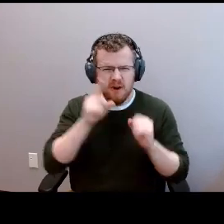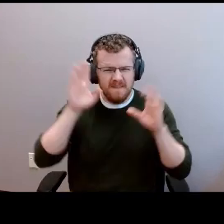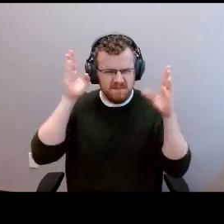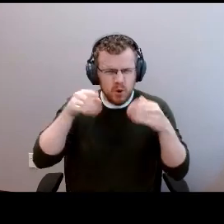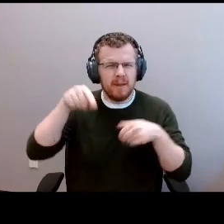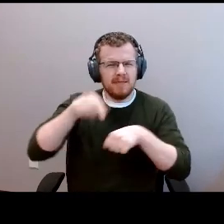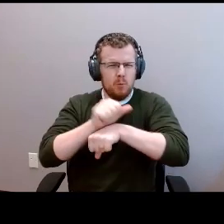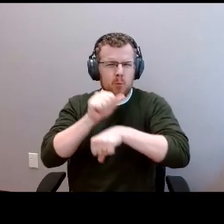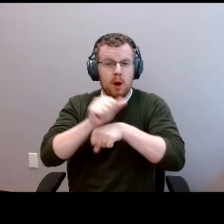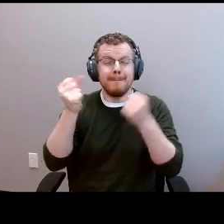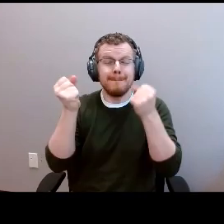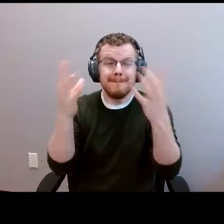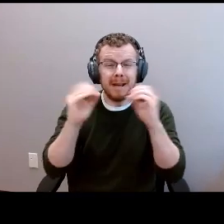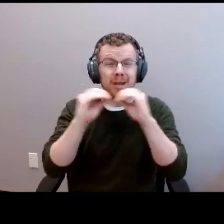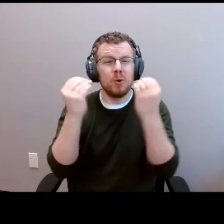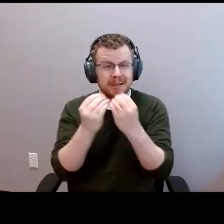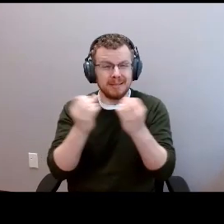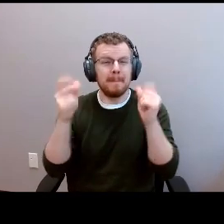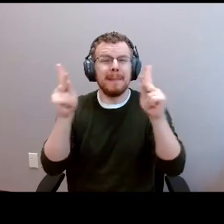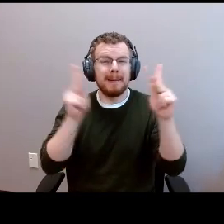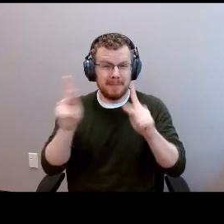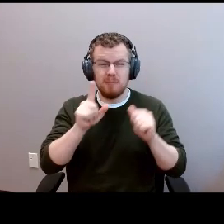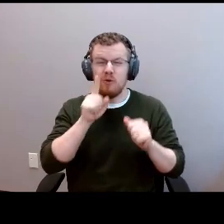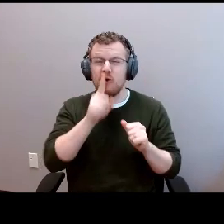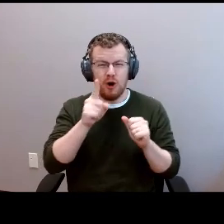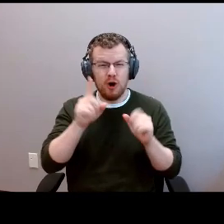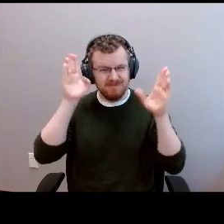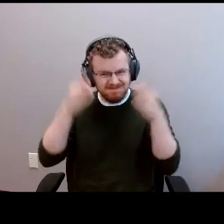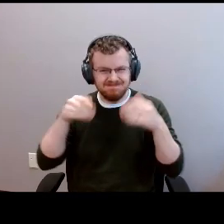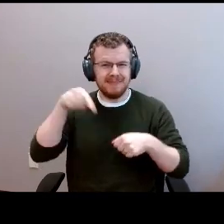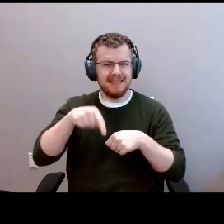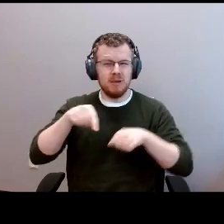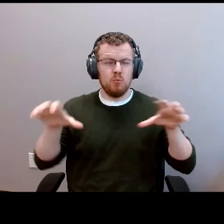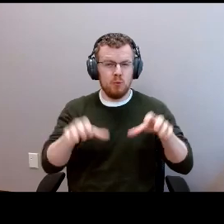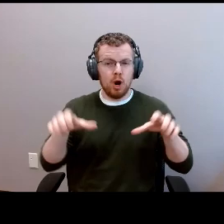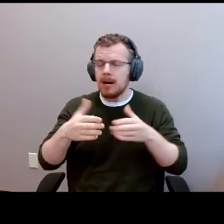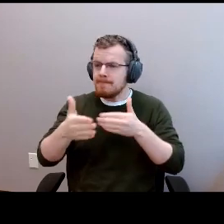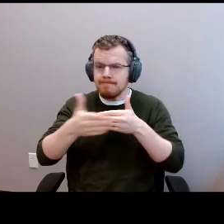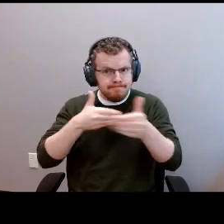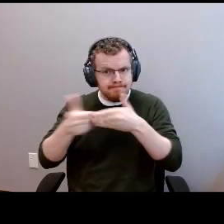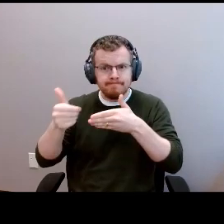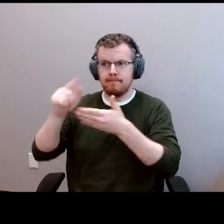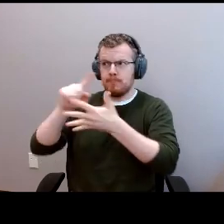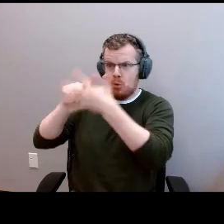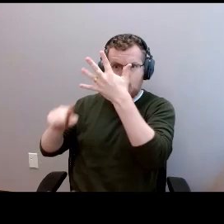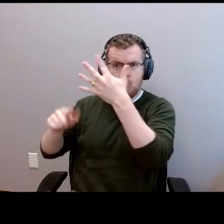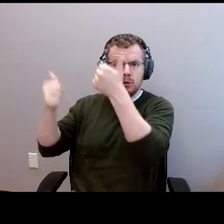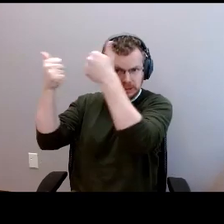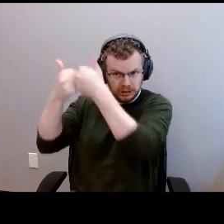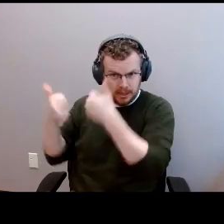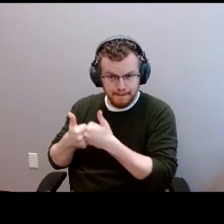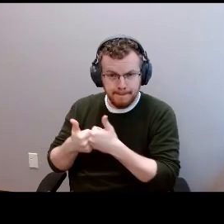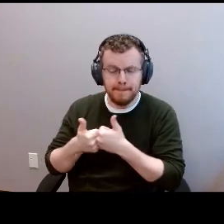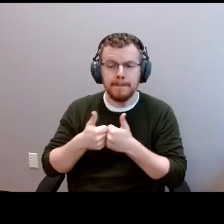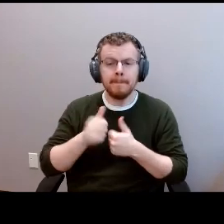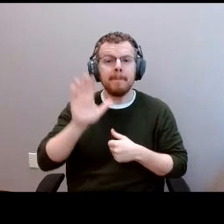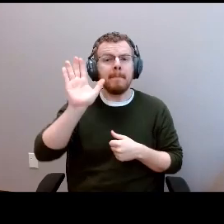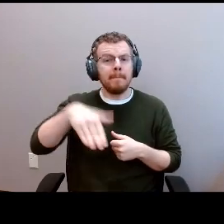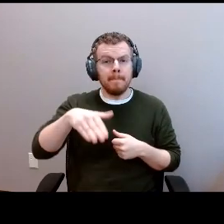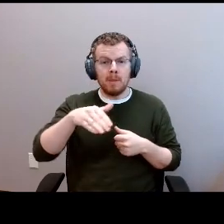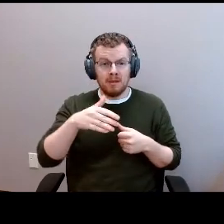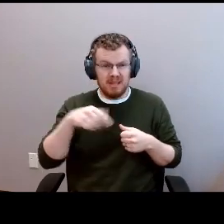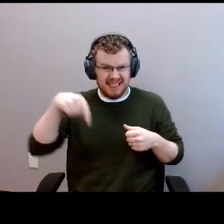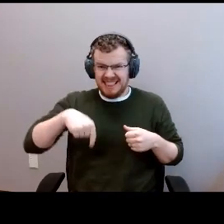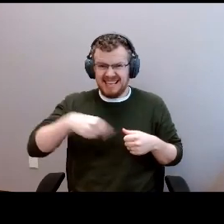are committed. We have to remain committed to this work in spite of these challenges. And there's not a better group to discuss